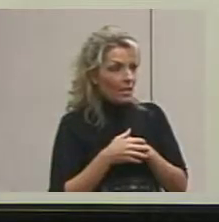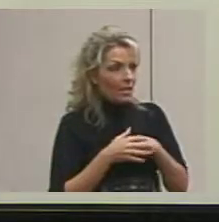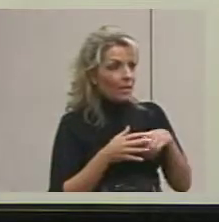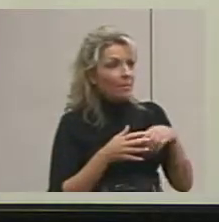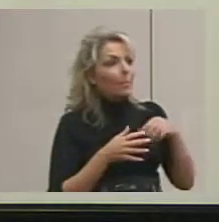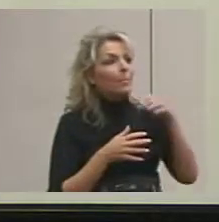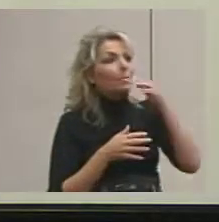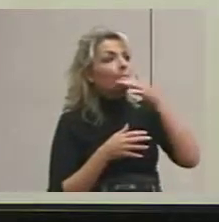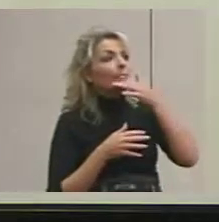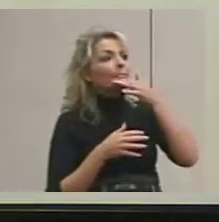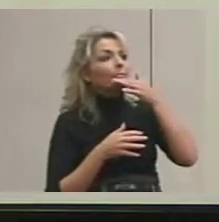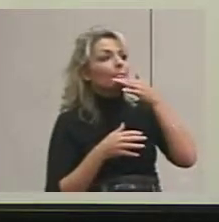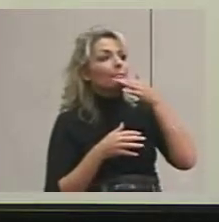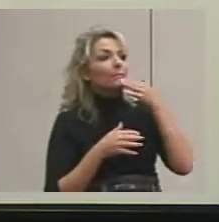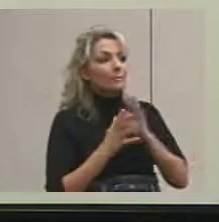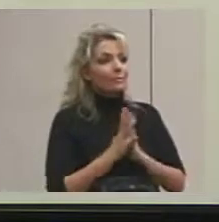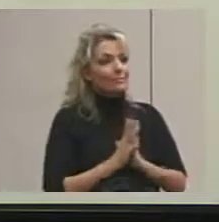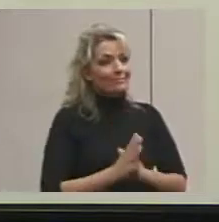But.